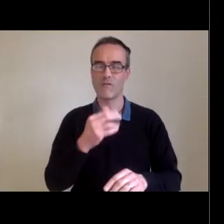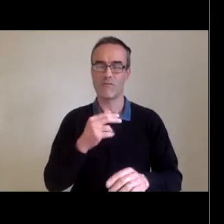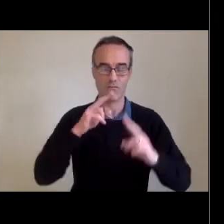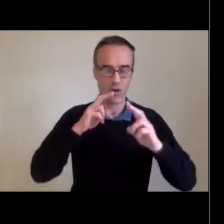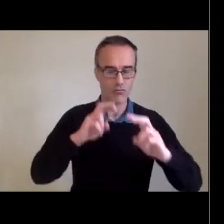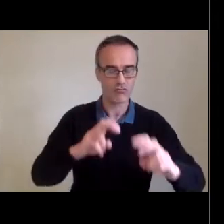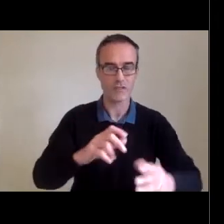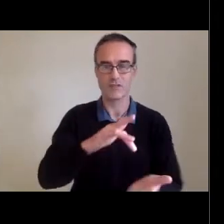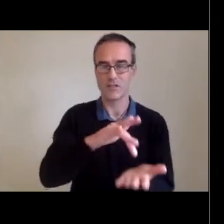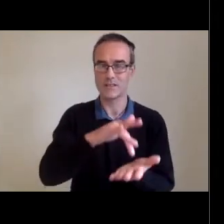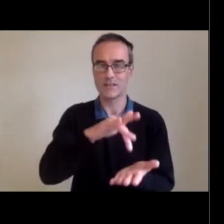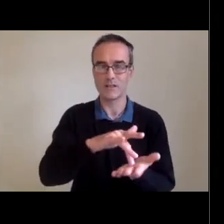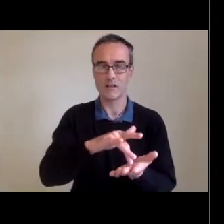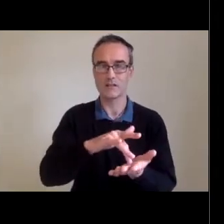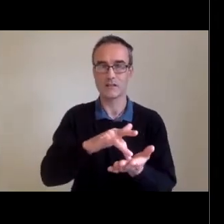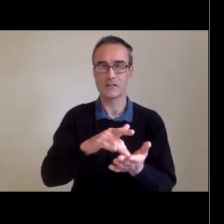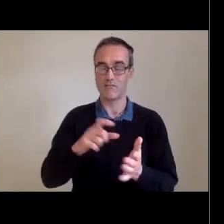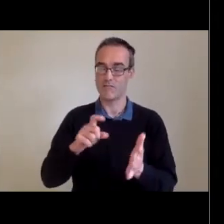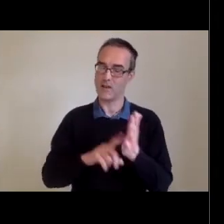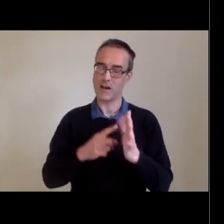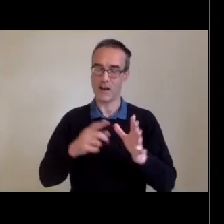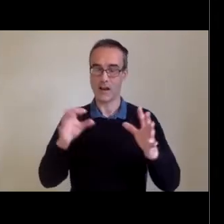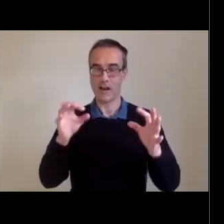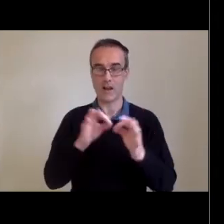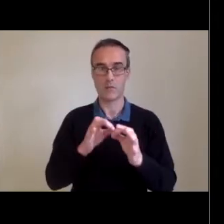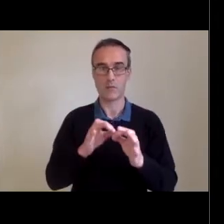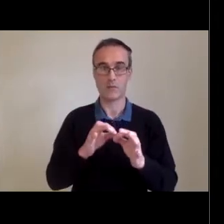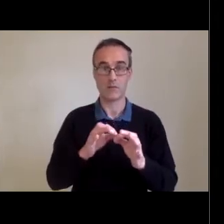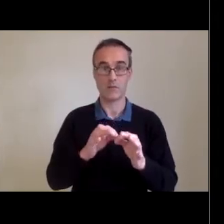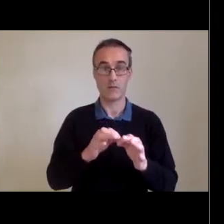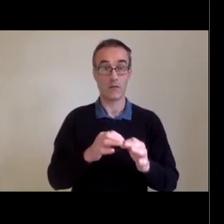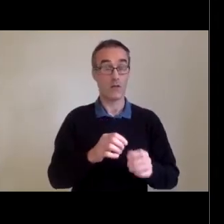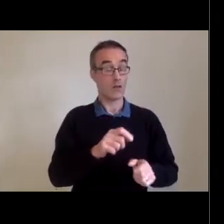those that can afford to go back to school.